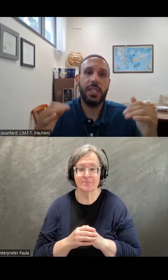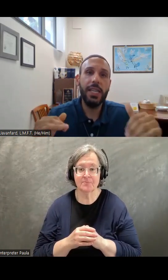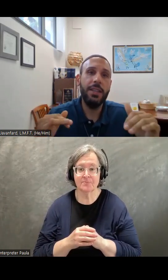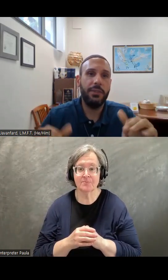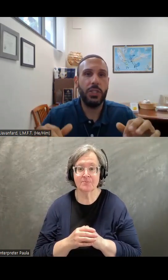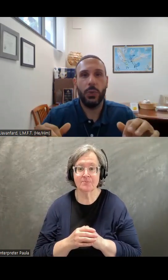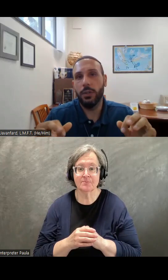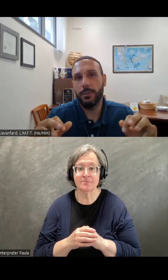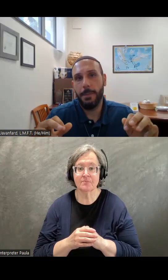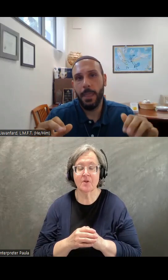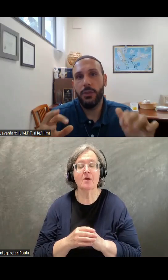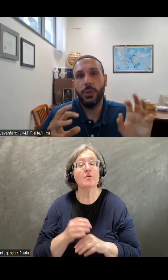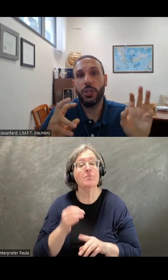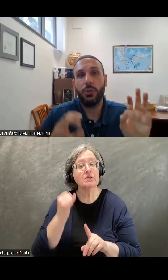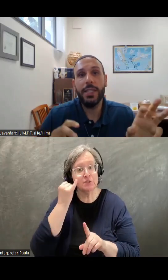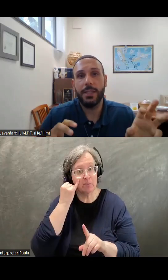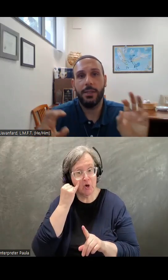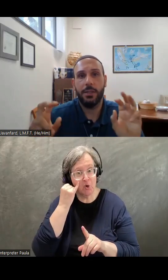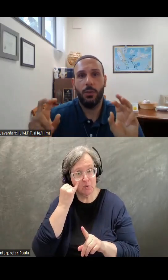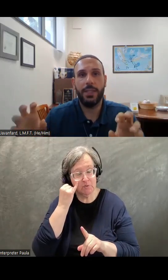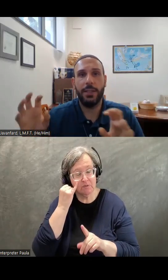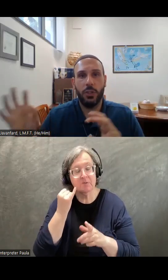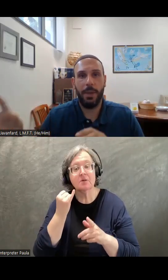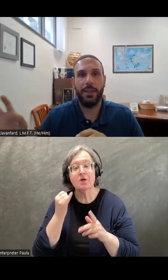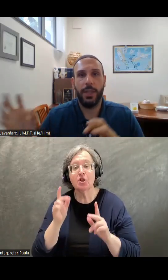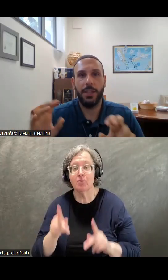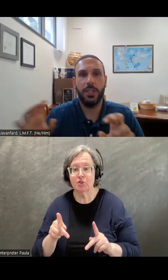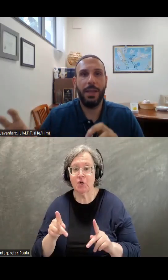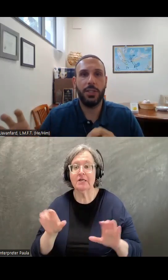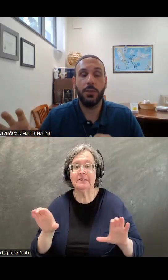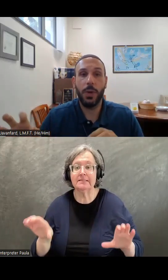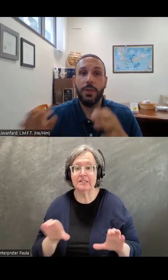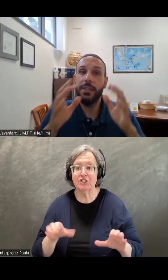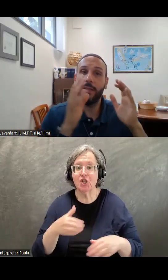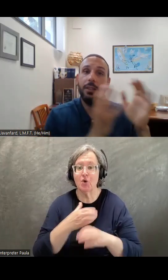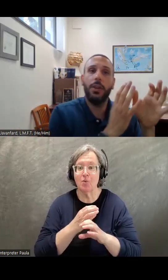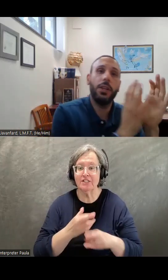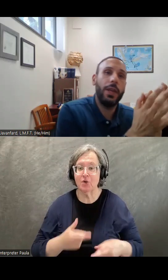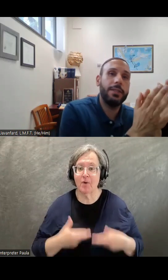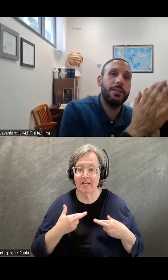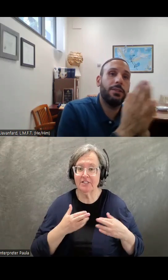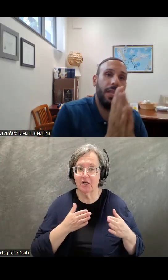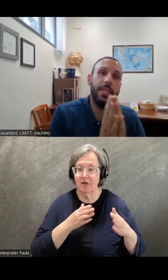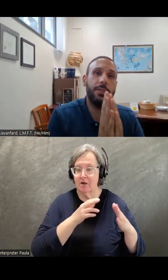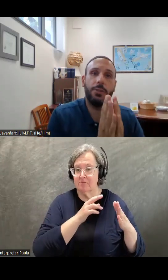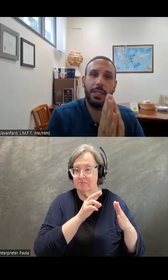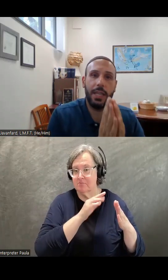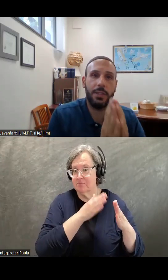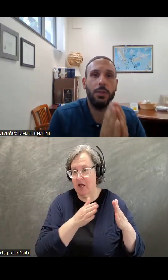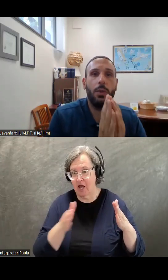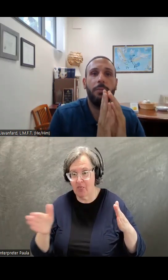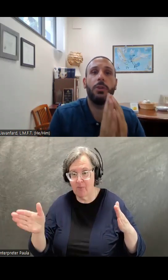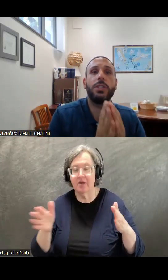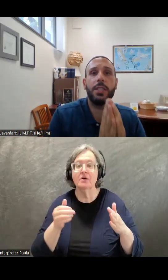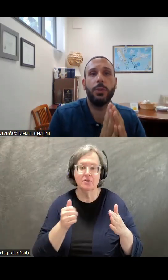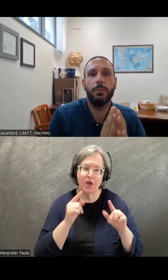If we take an individual through the crisis residential pathway that I just mentioned, where they still are in crisis and are taken to a